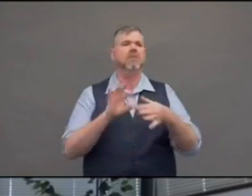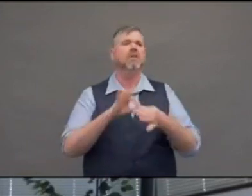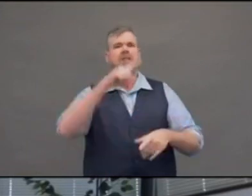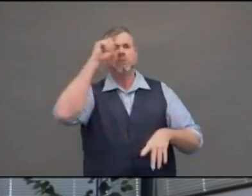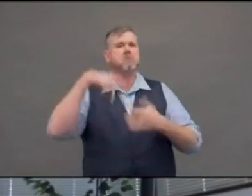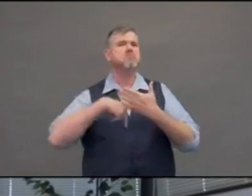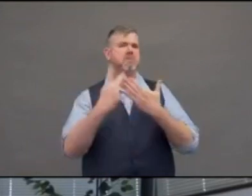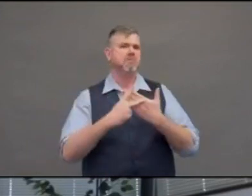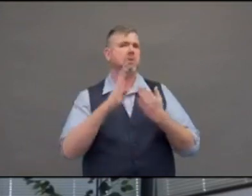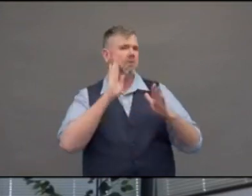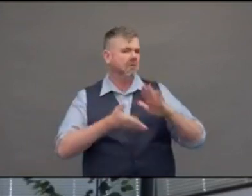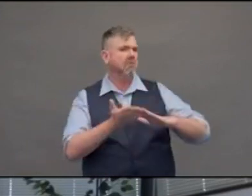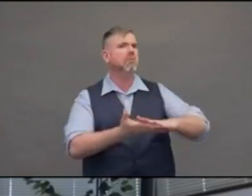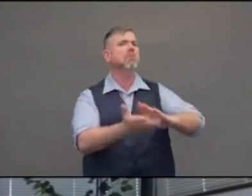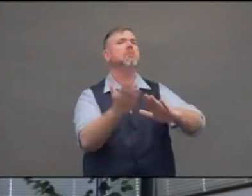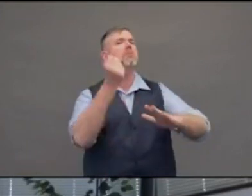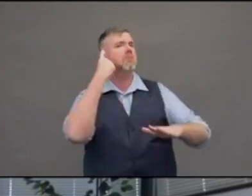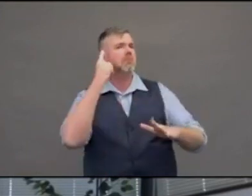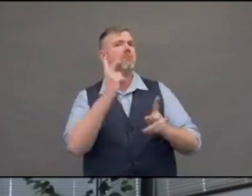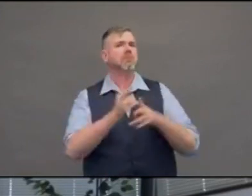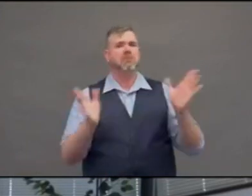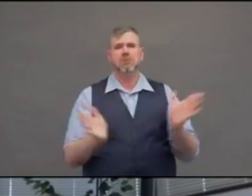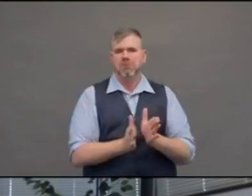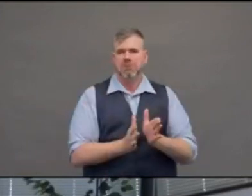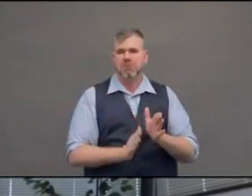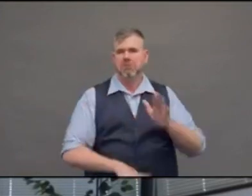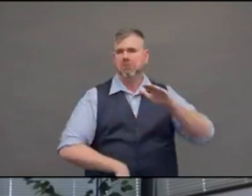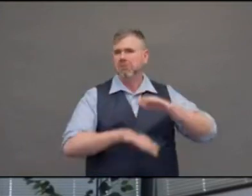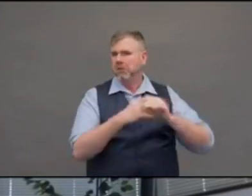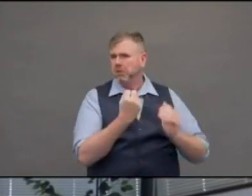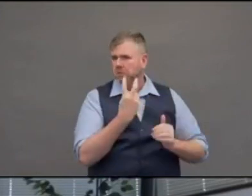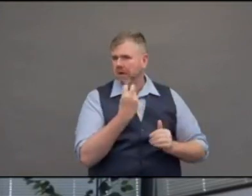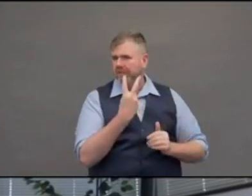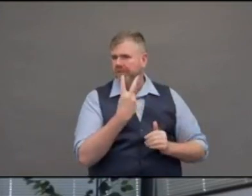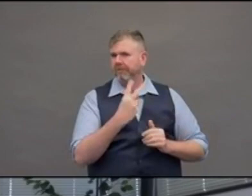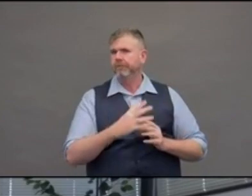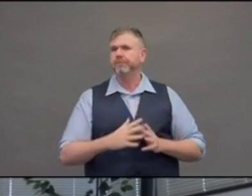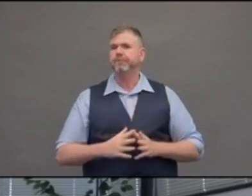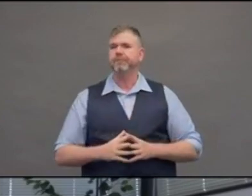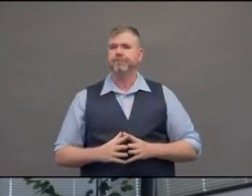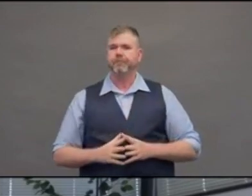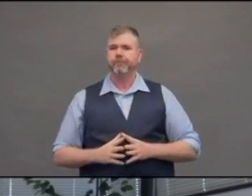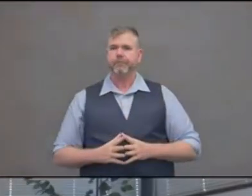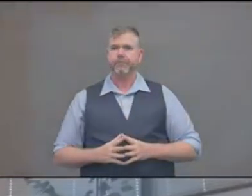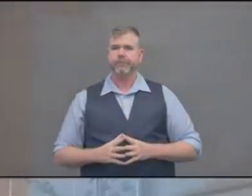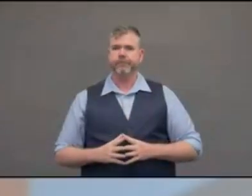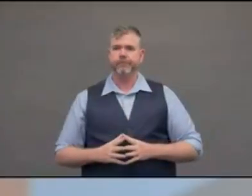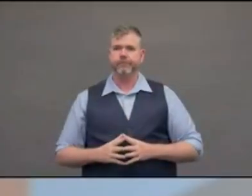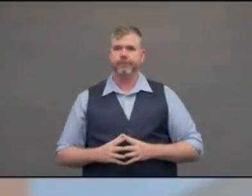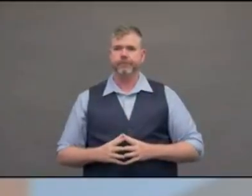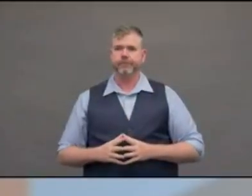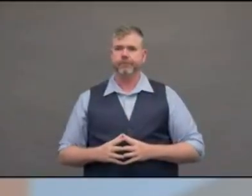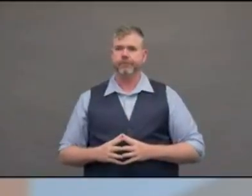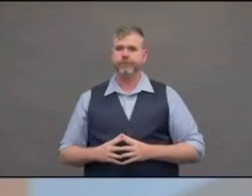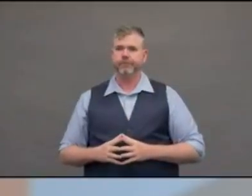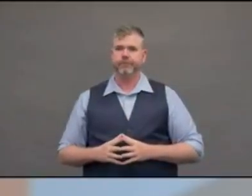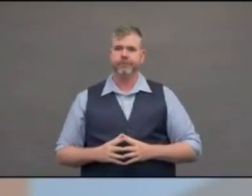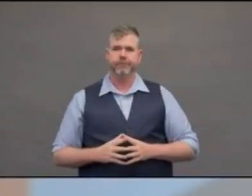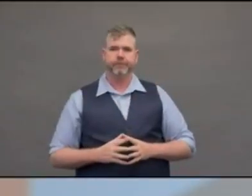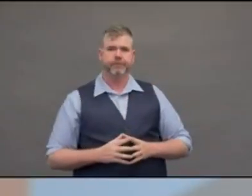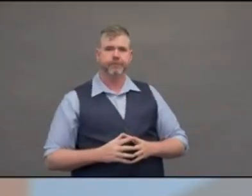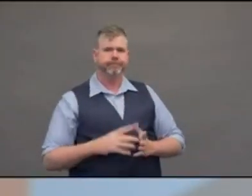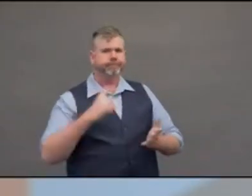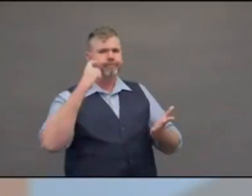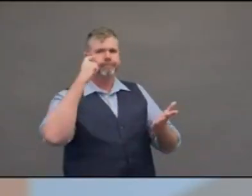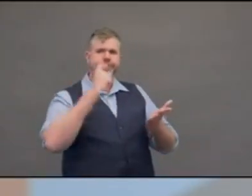often perhaps people don't focus enough on is the idea that even though there is some easing, that there's still